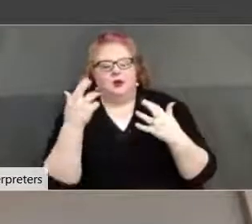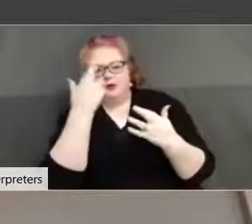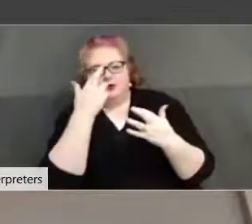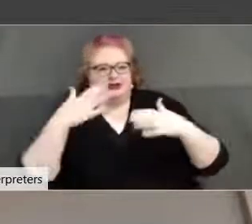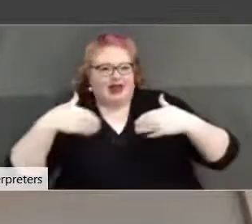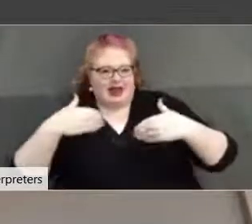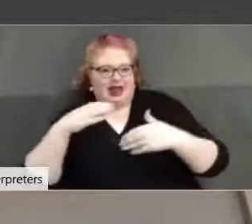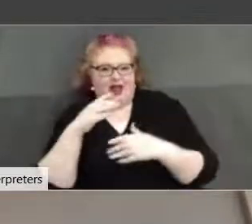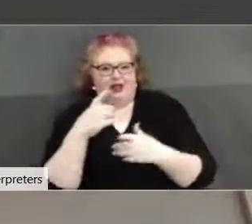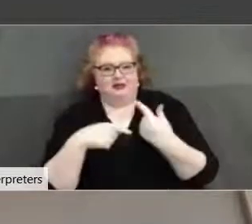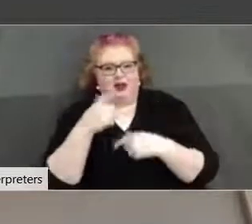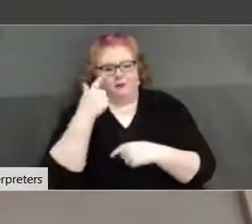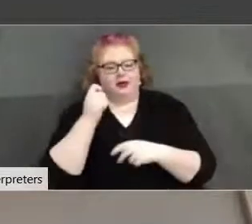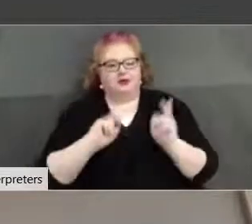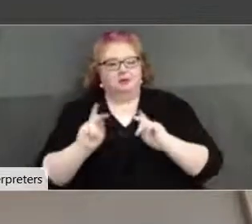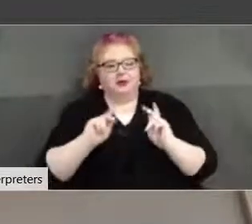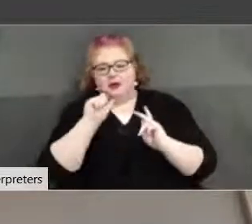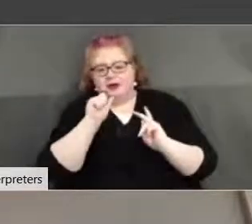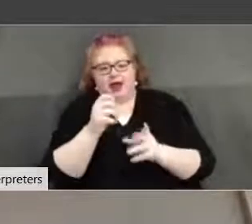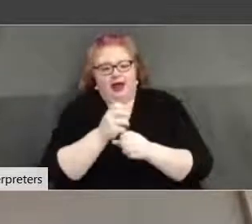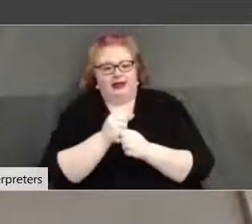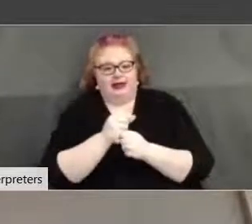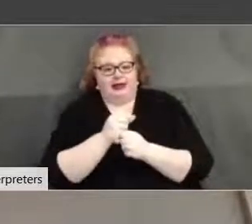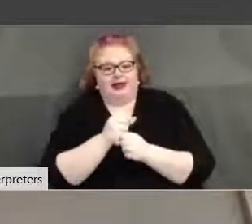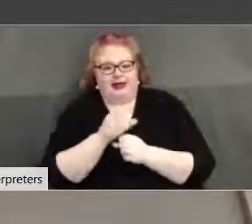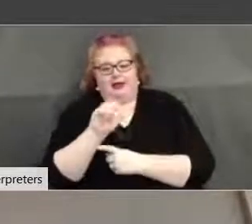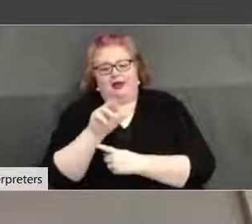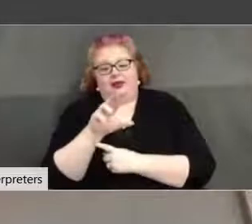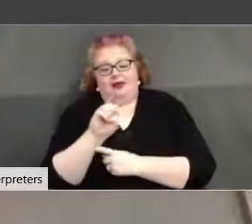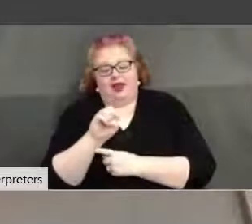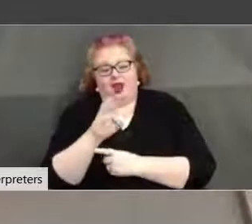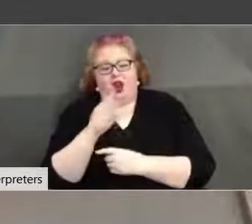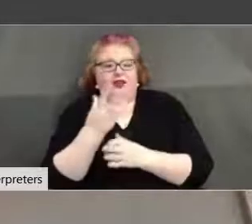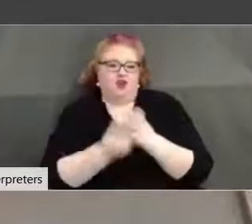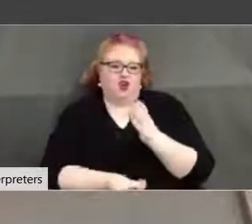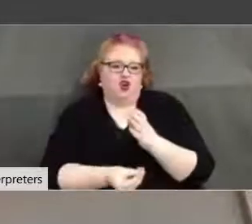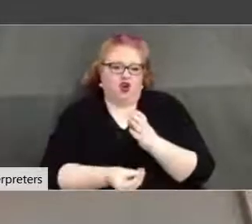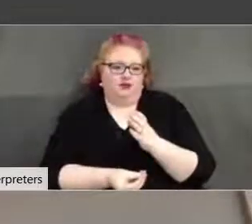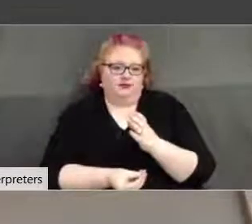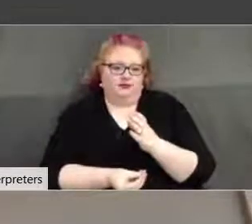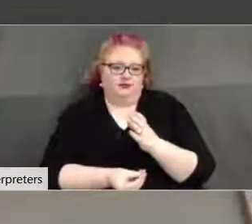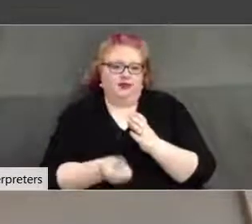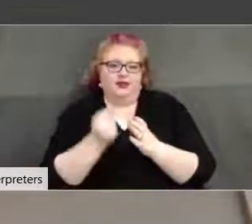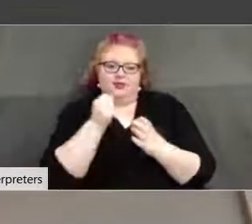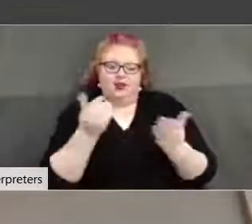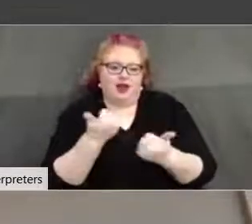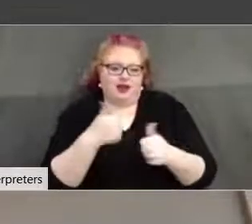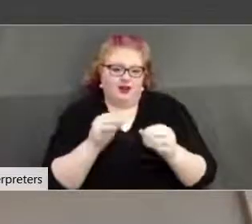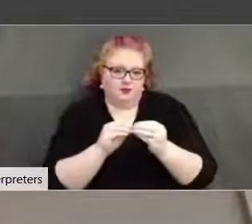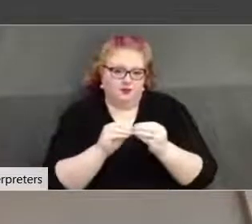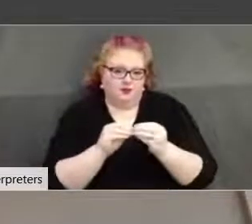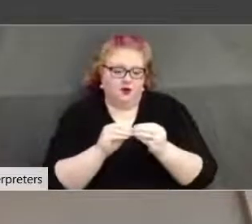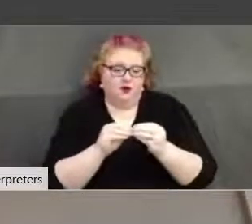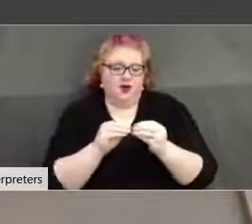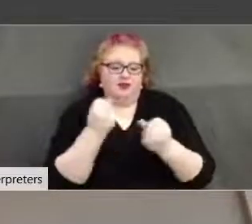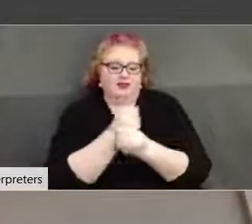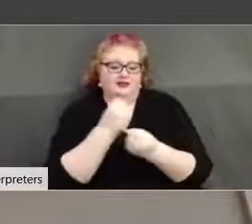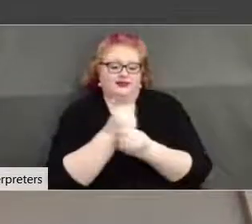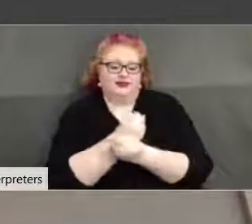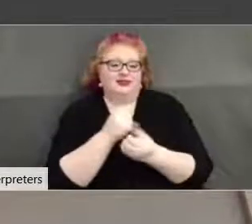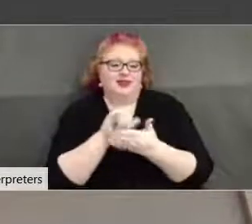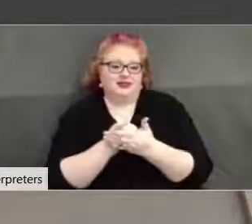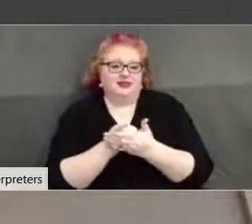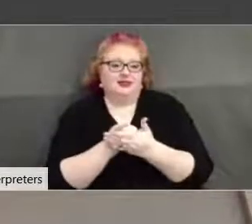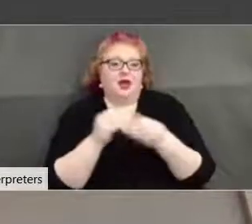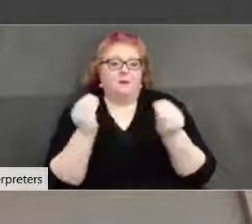didn't get the care they needed and they're not here anymore. And there's some great statistics that more people probably died from the COVID epidemic